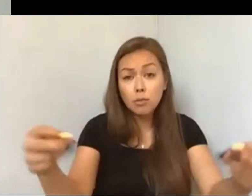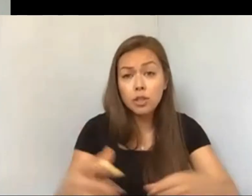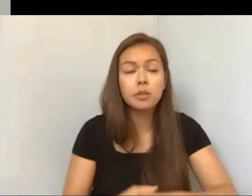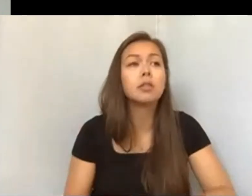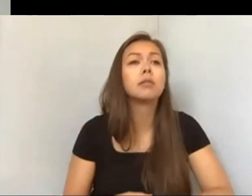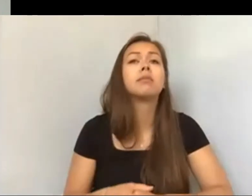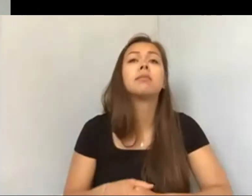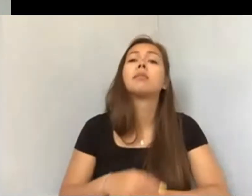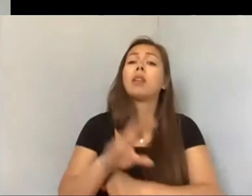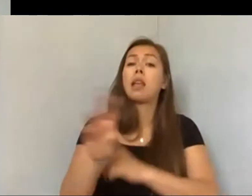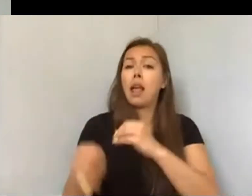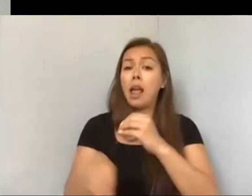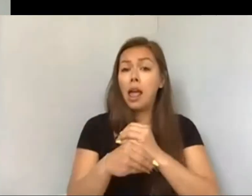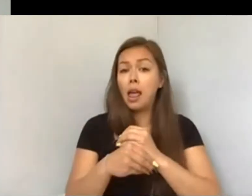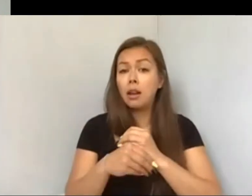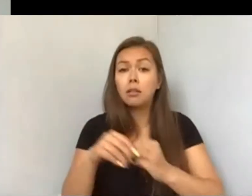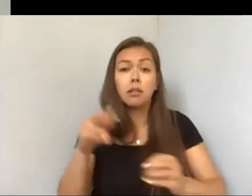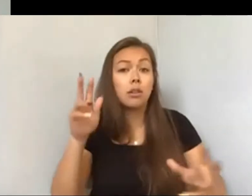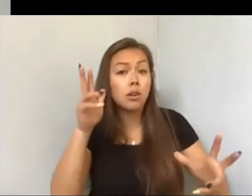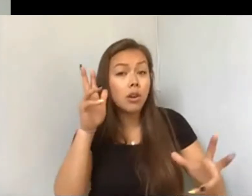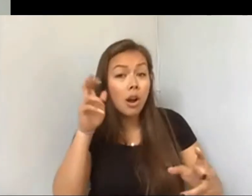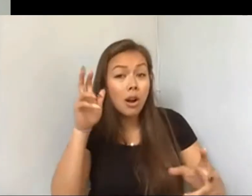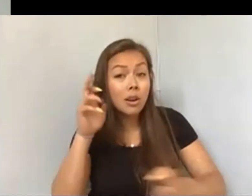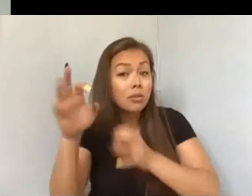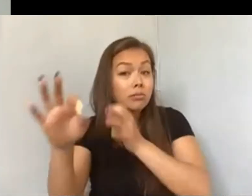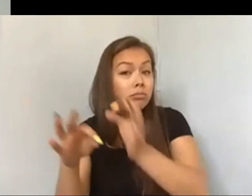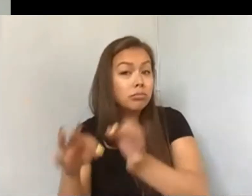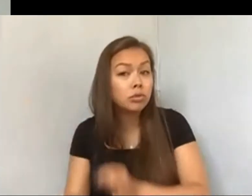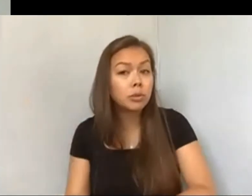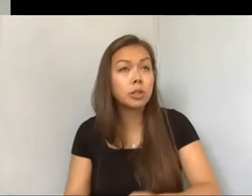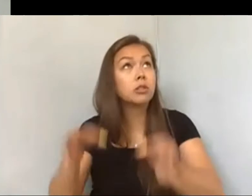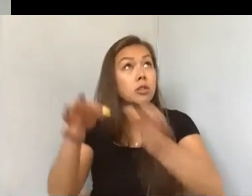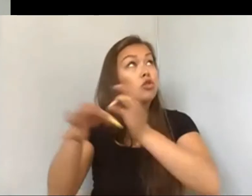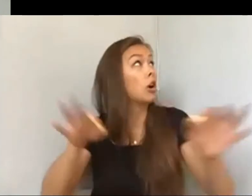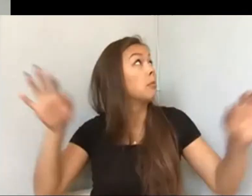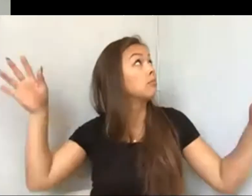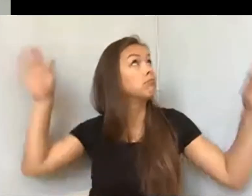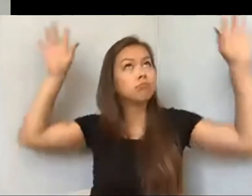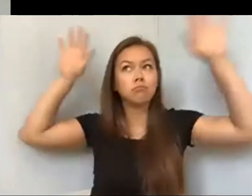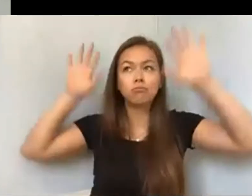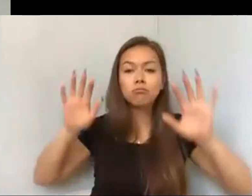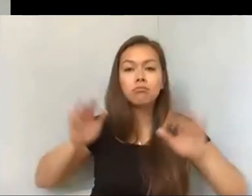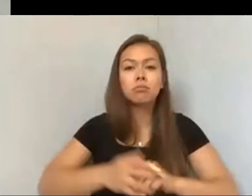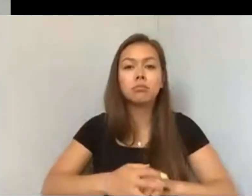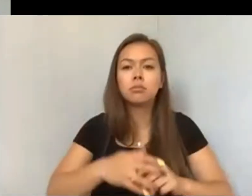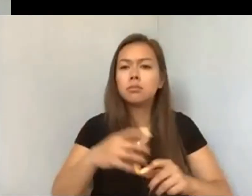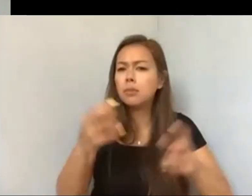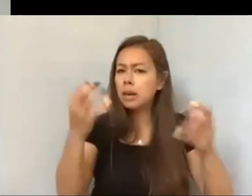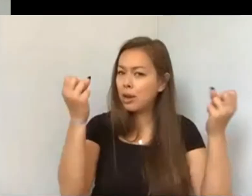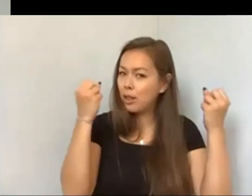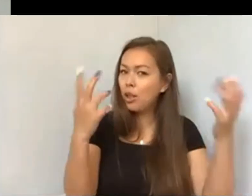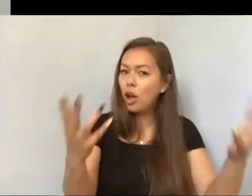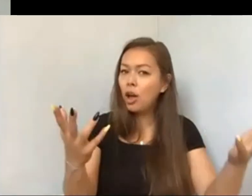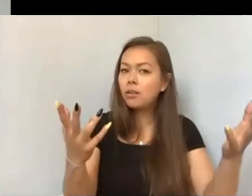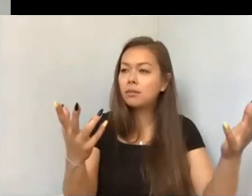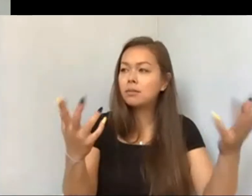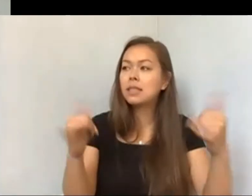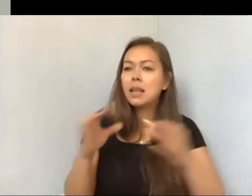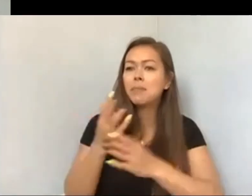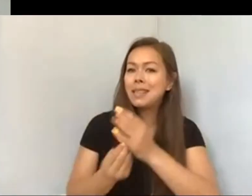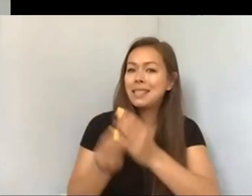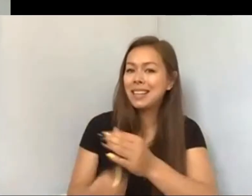include audio description is something that we're still largely missing. And a lot of disabled people have been